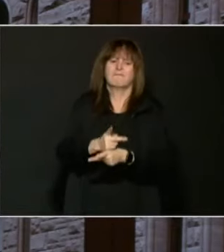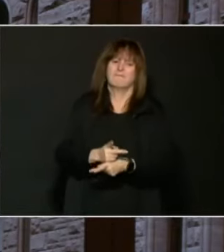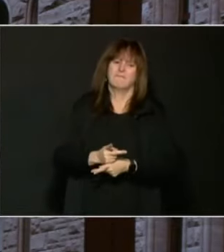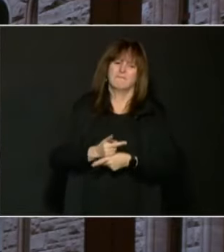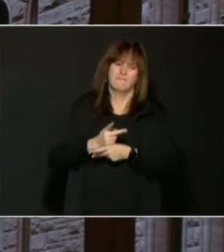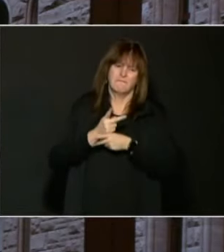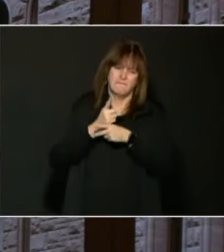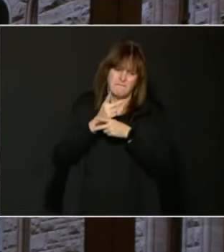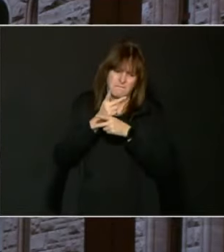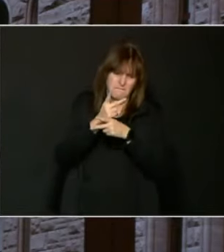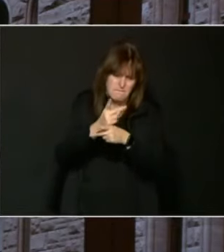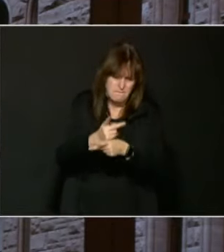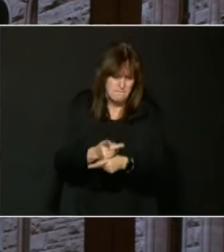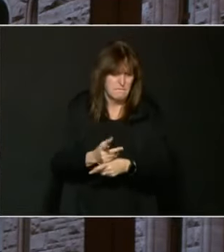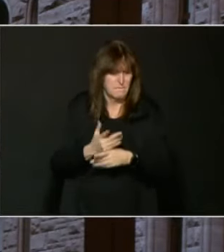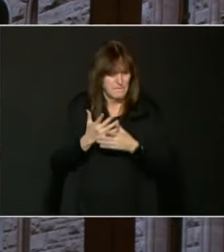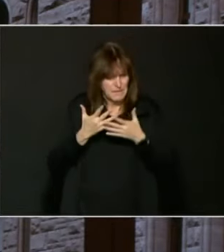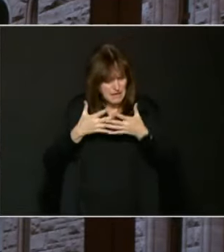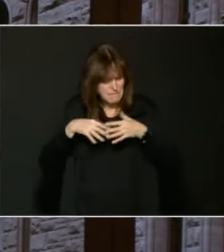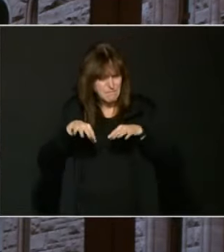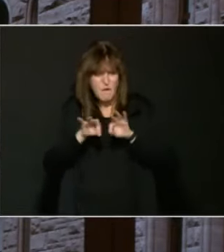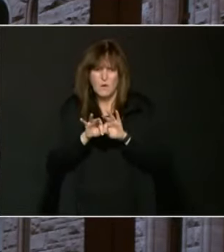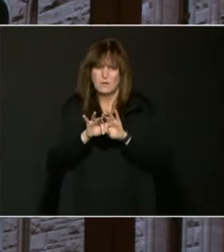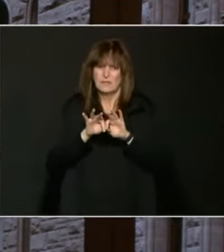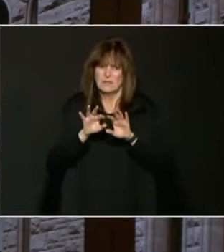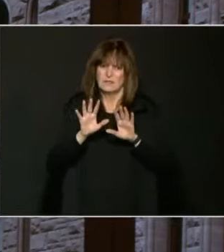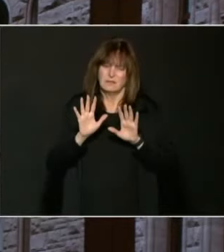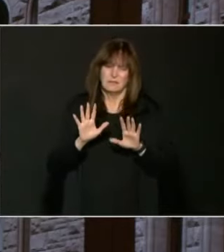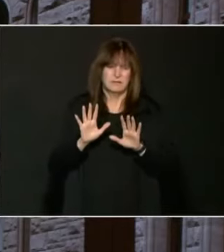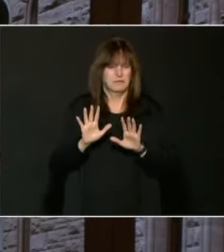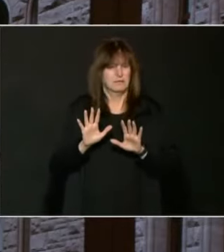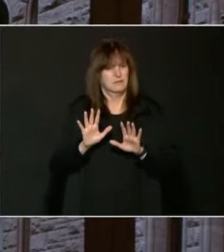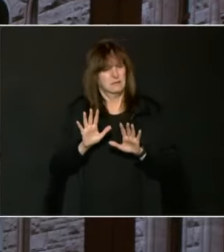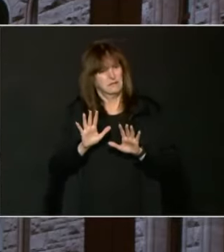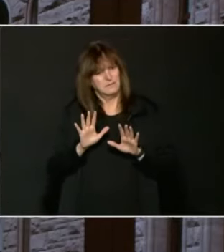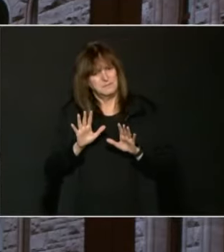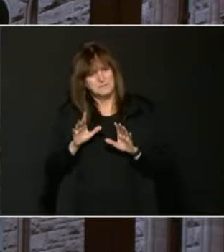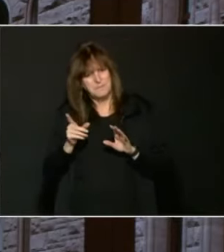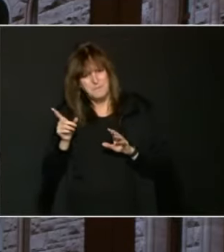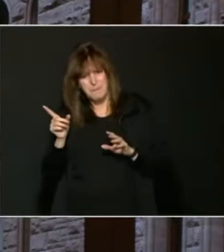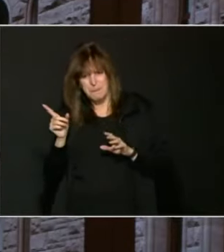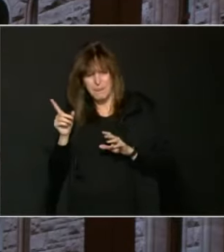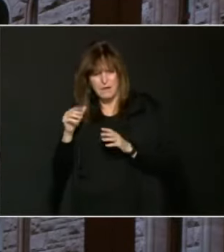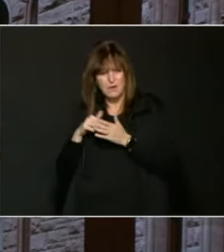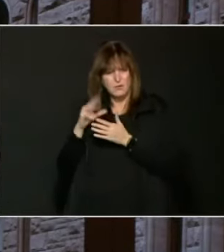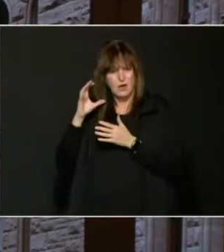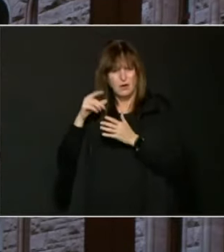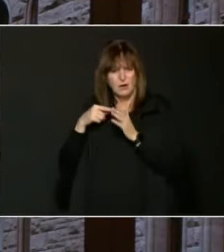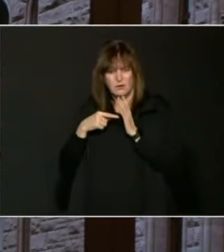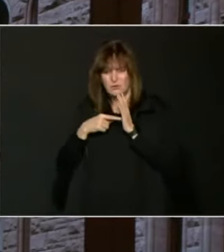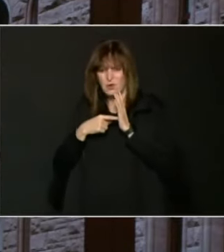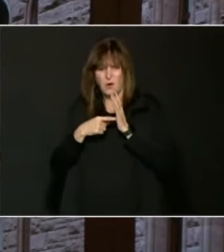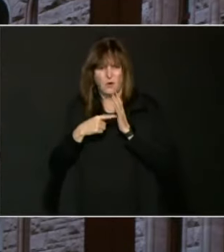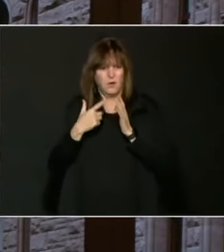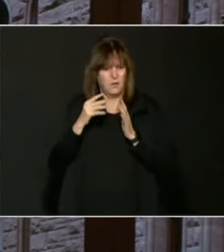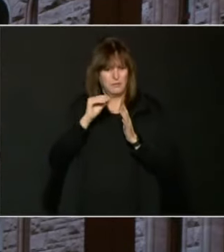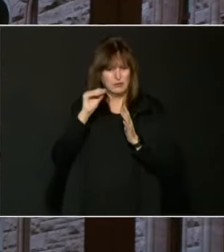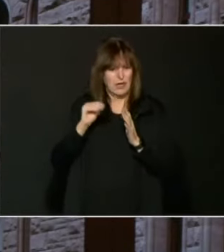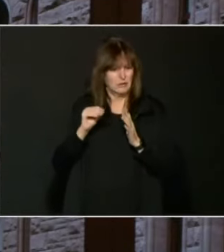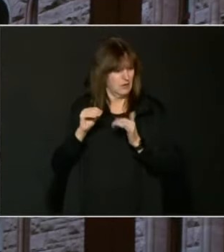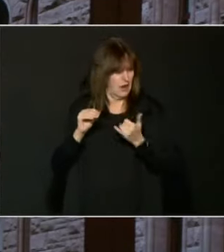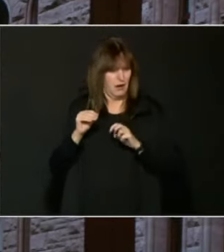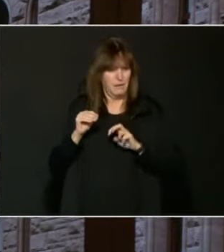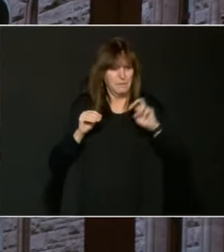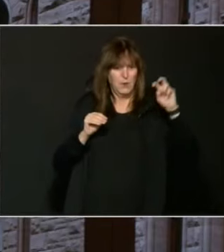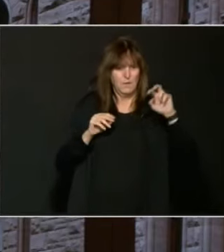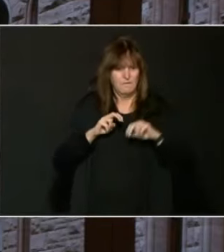pleased at the graph showing the mobility. It shows that Ontarians, and I've known this before, most Ontarians are staying very serious